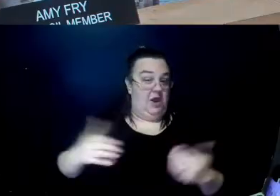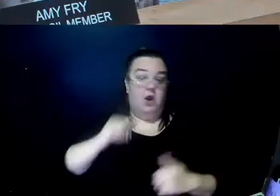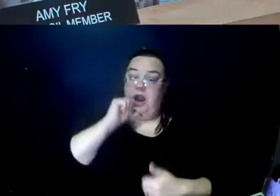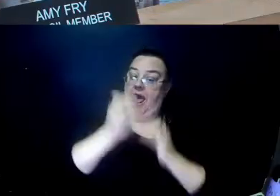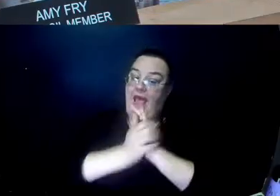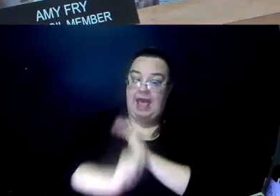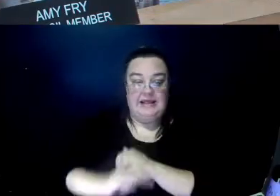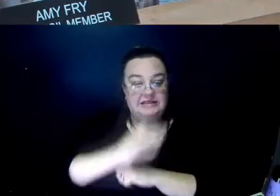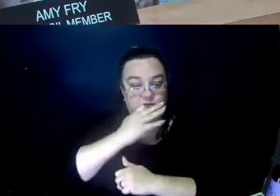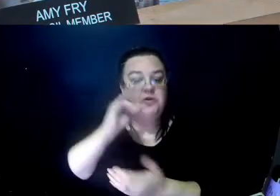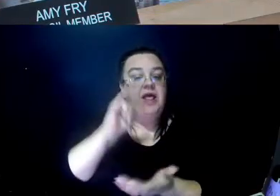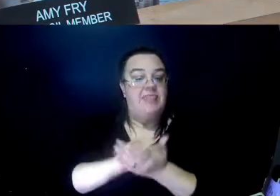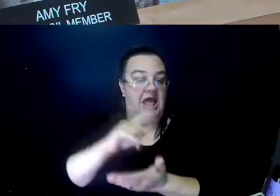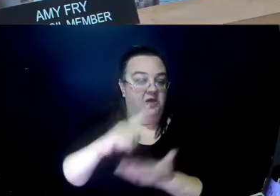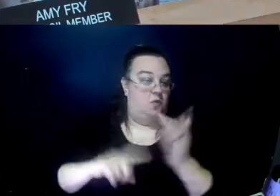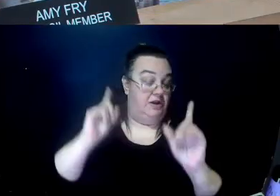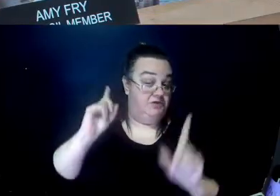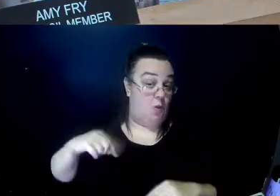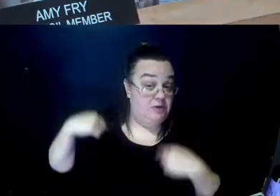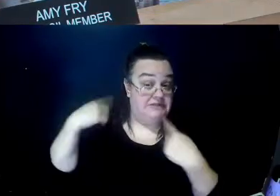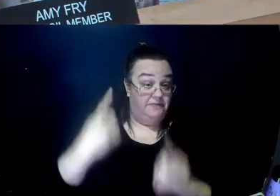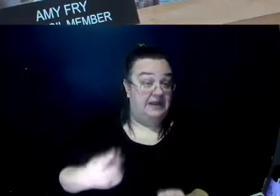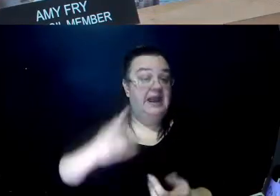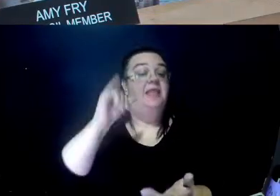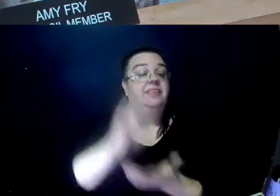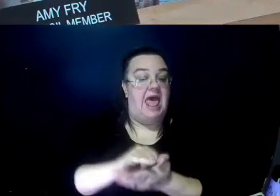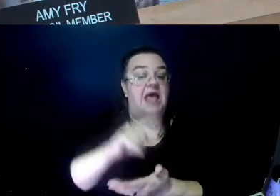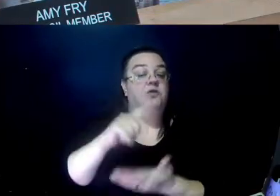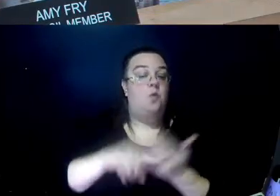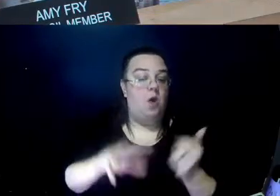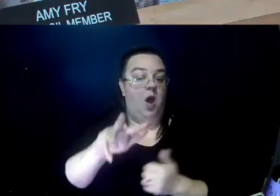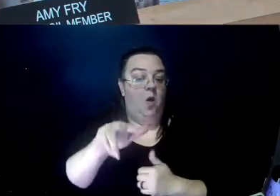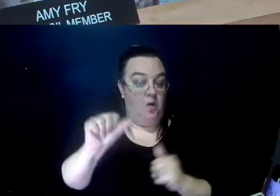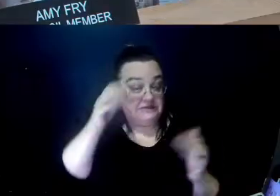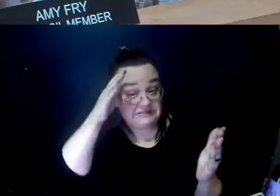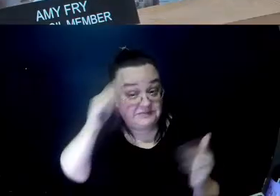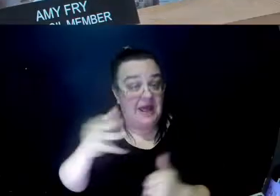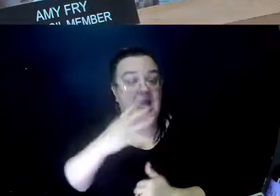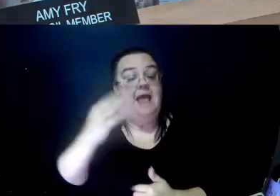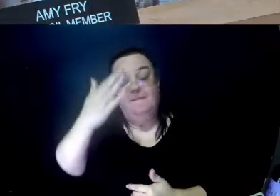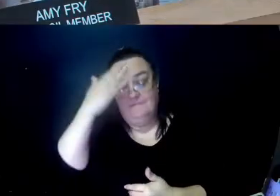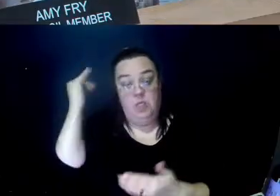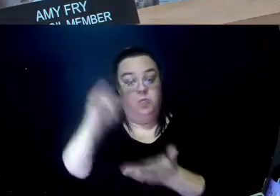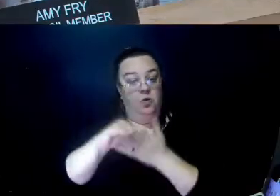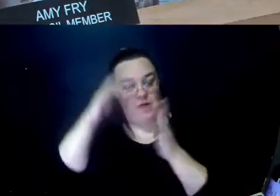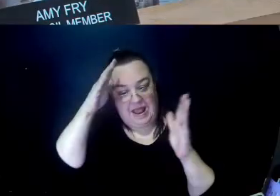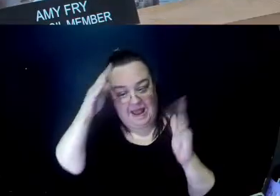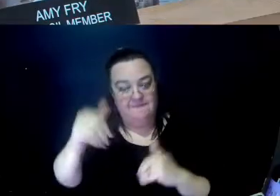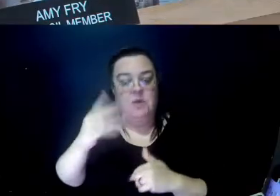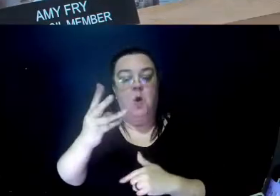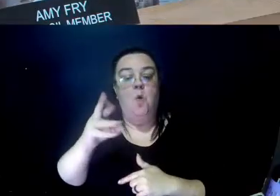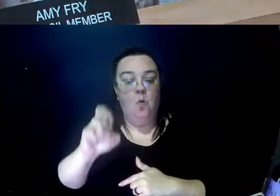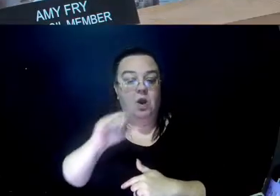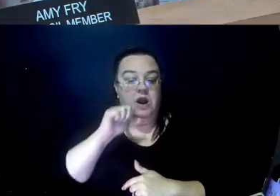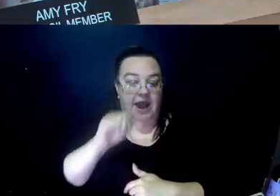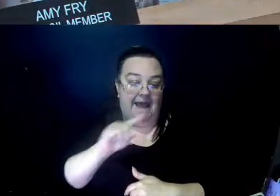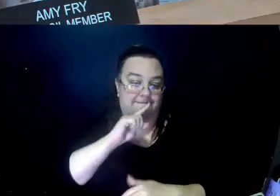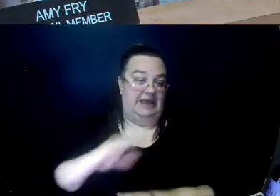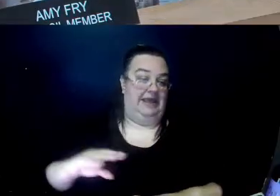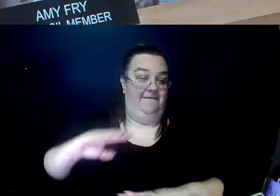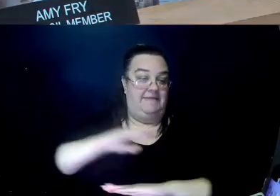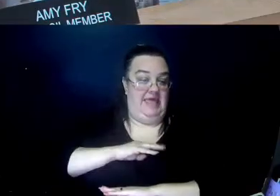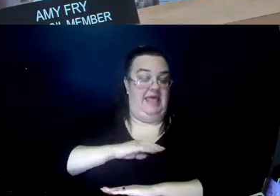it has always been. And that was what was expected. And because those expectations were not being met, that is